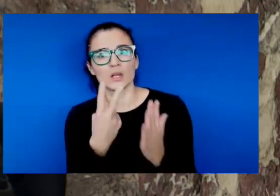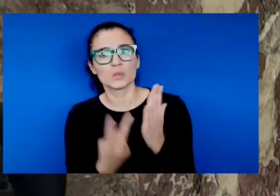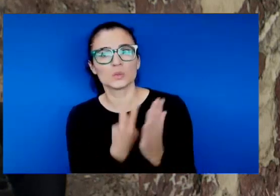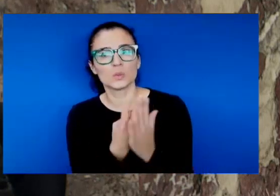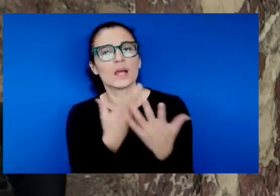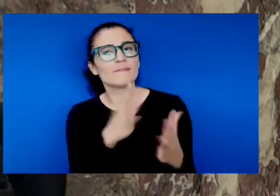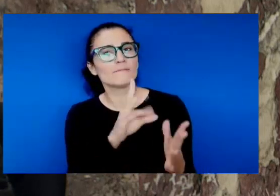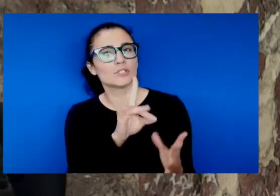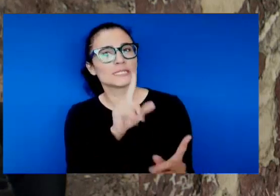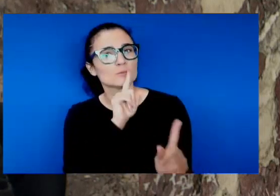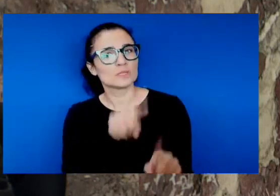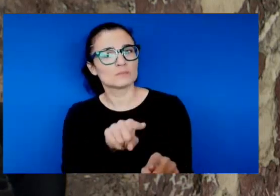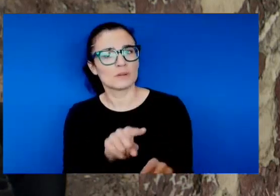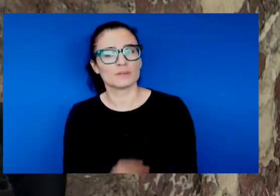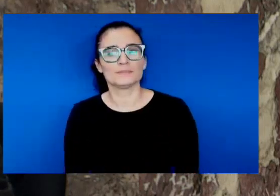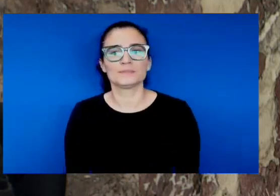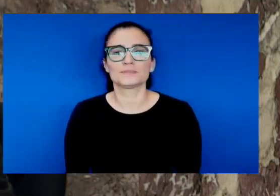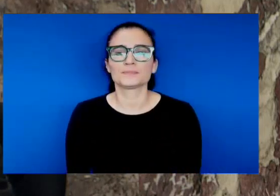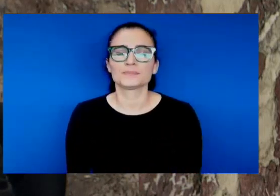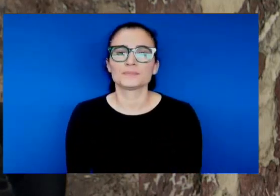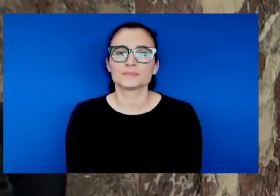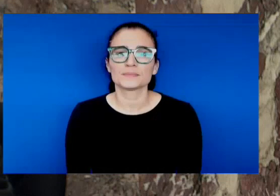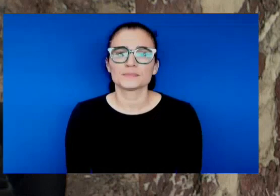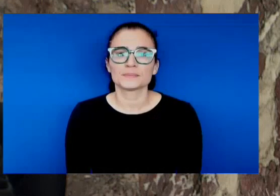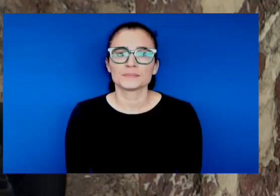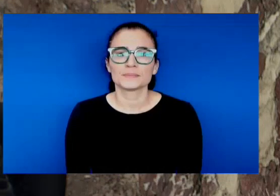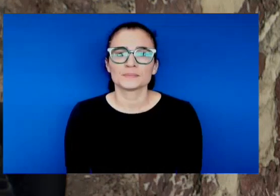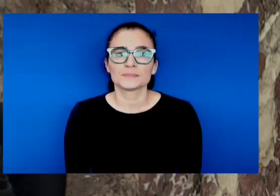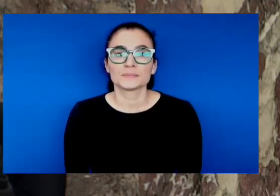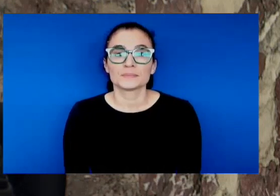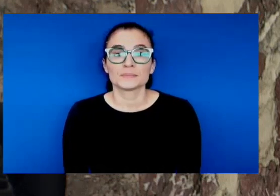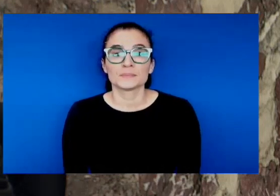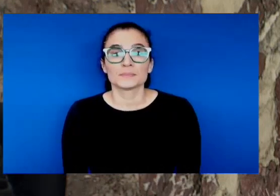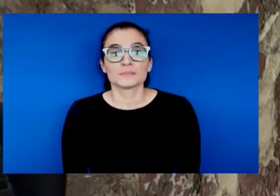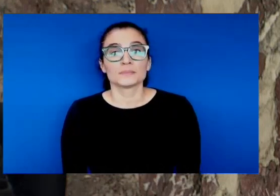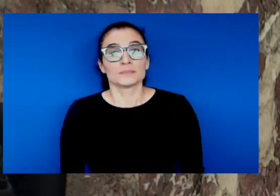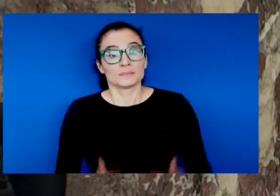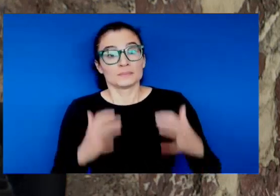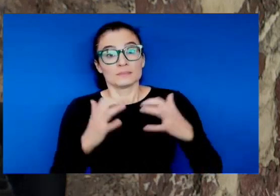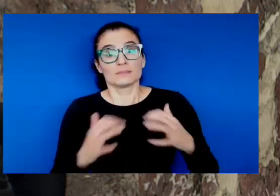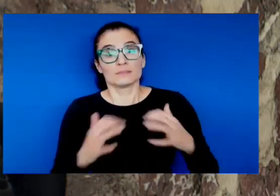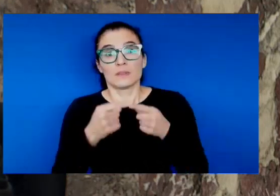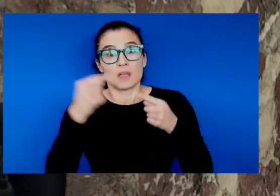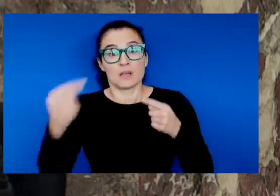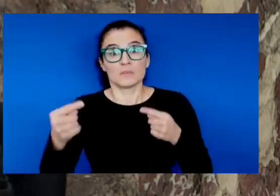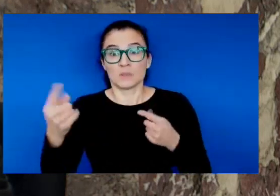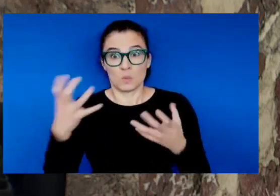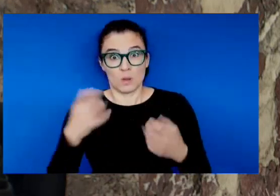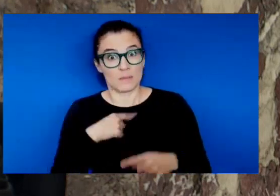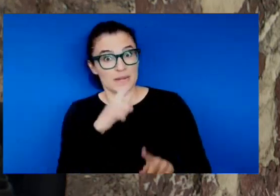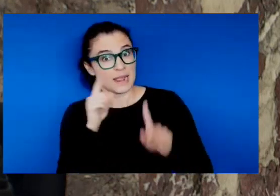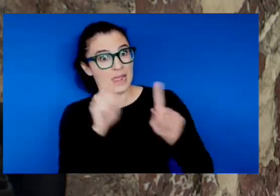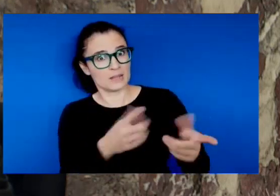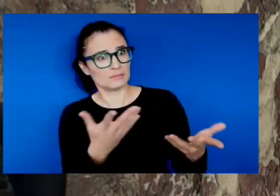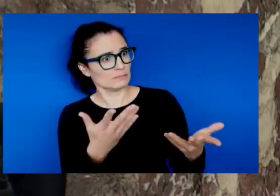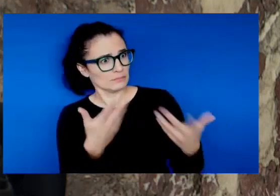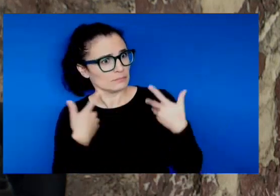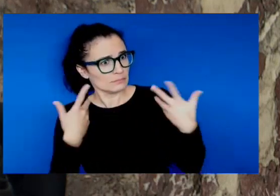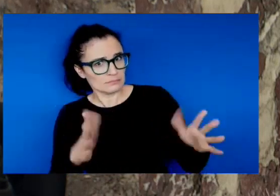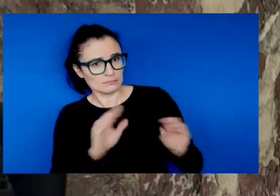the member's office wanted to answer the question. Here's the answer. In 2017, when I became Minister of